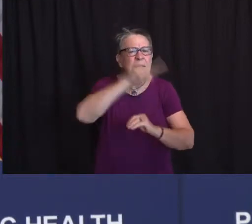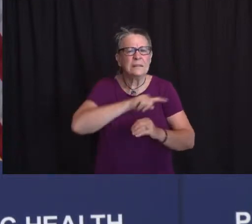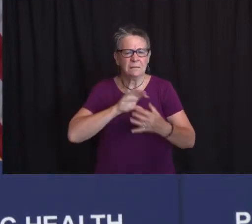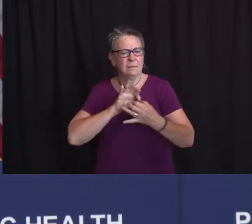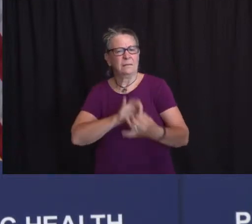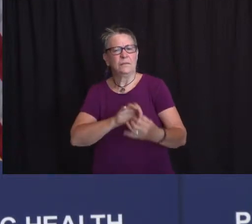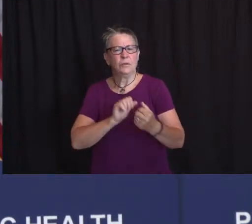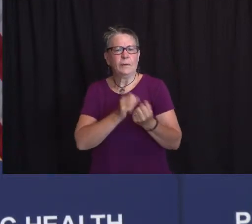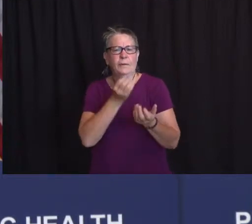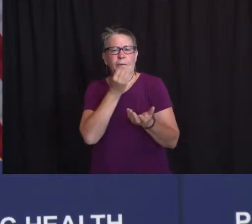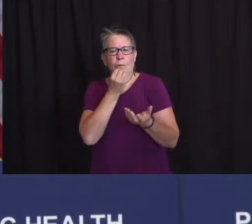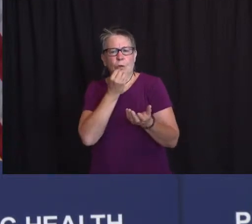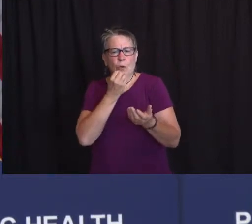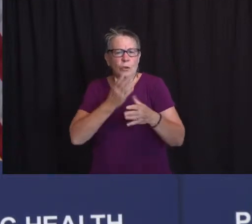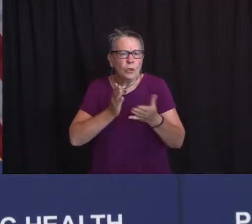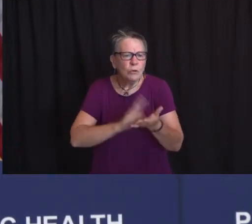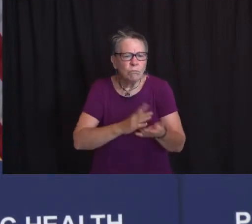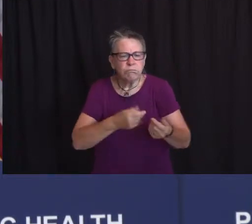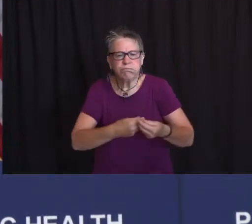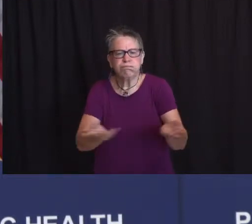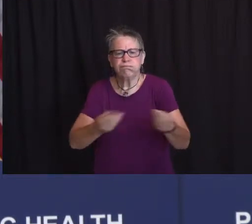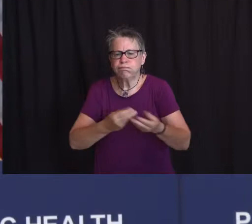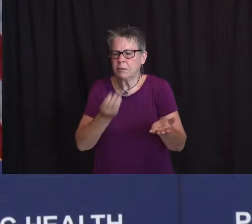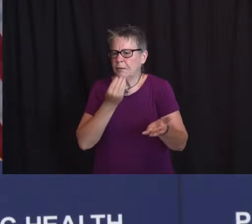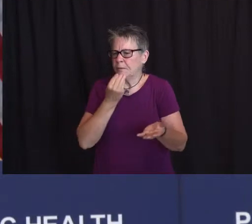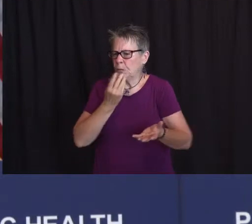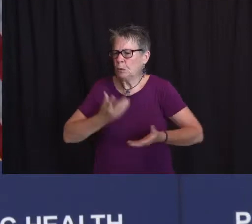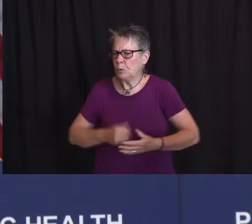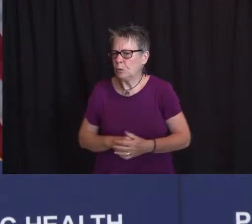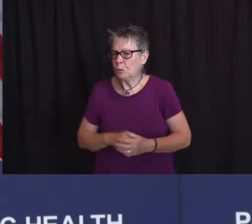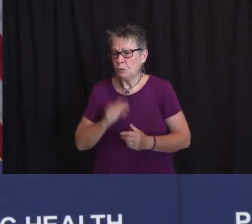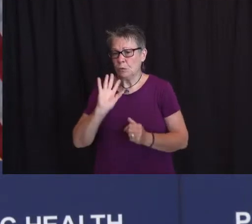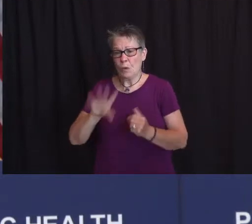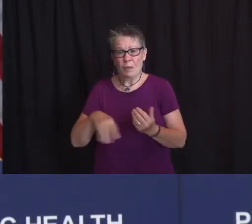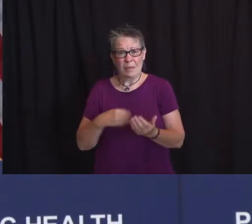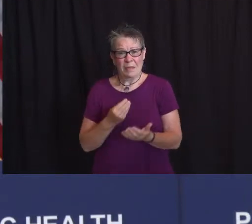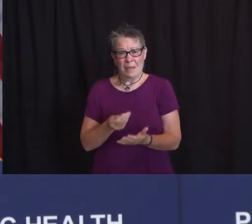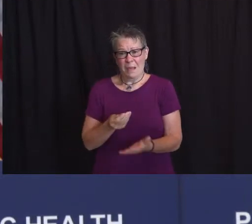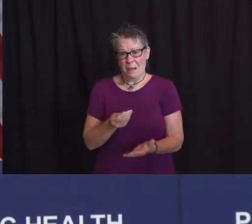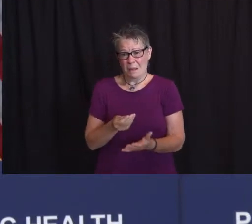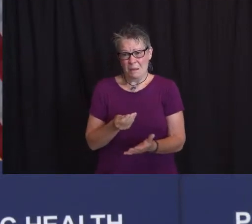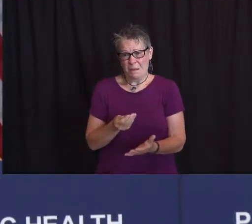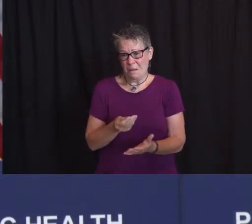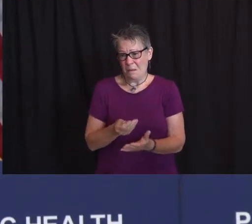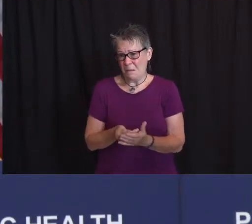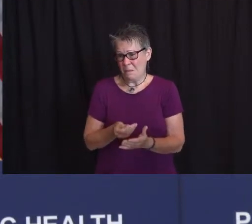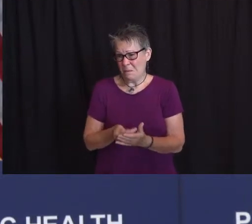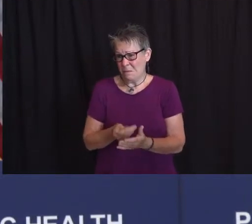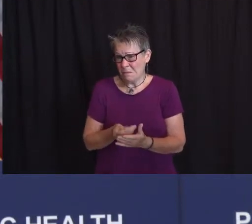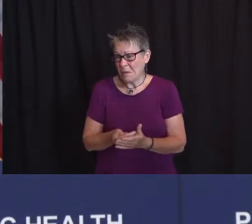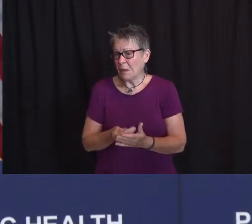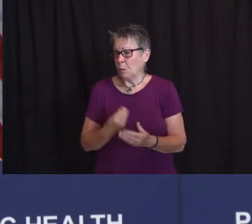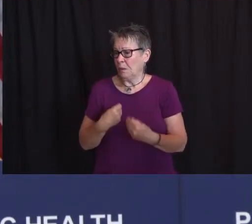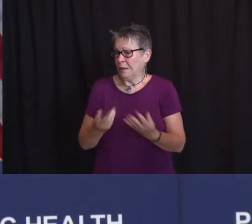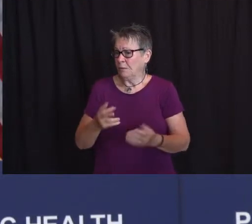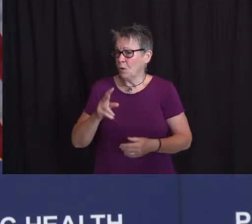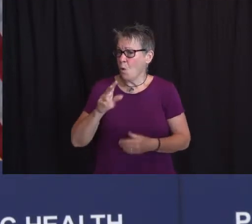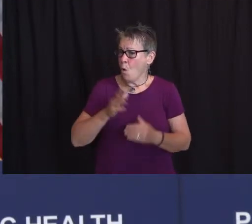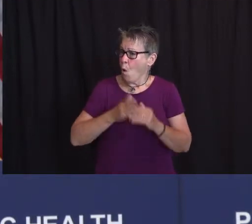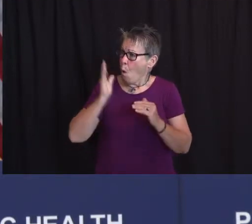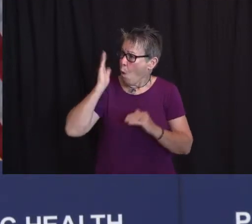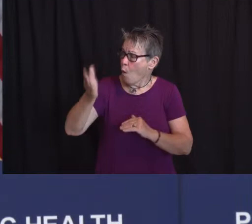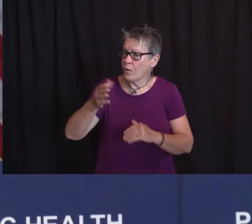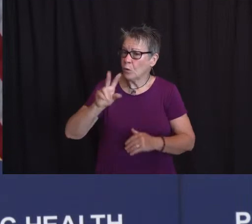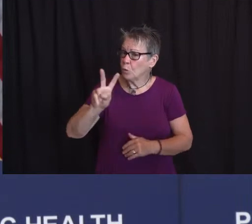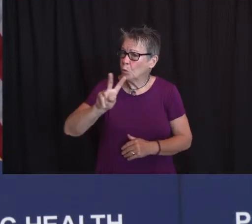more than $2 billion, that's billion with a B, in federal funding made available to New Jersey's higher education sector to help alleviate